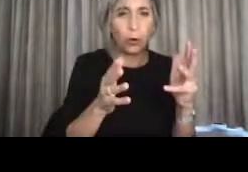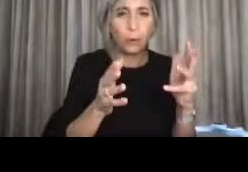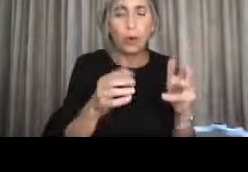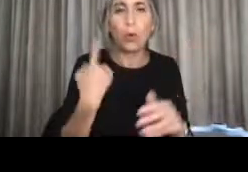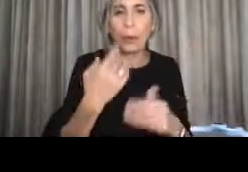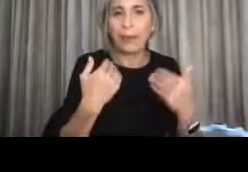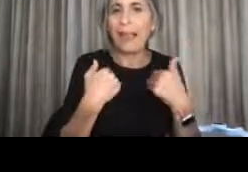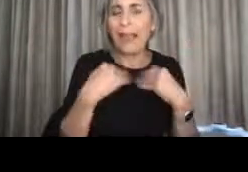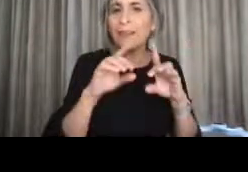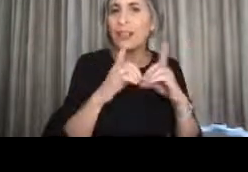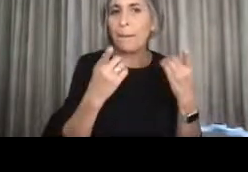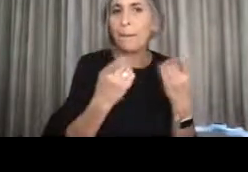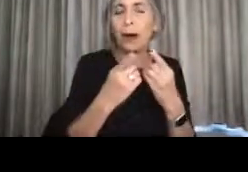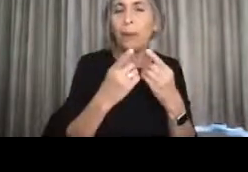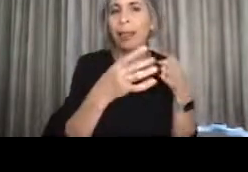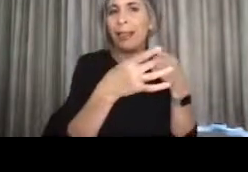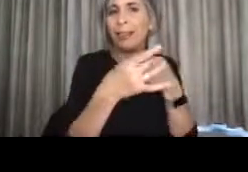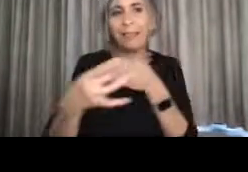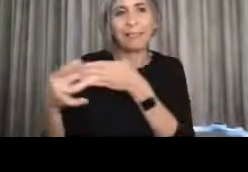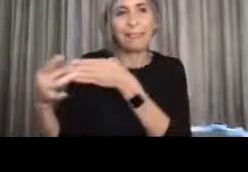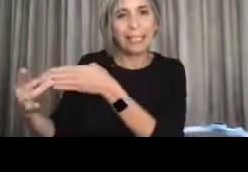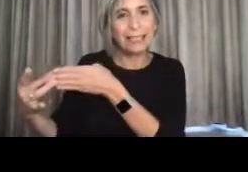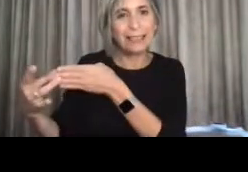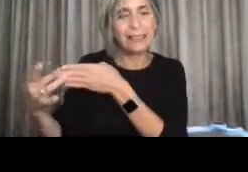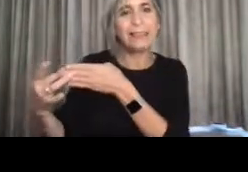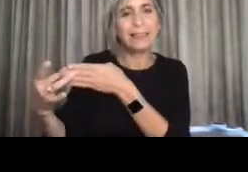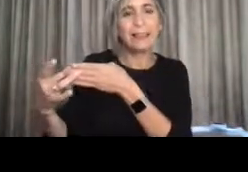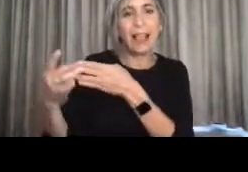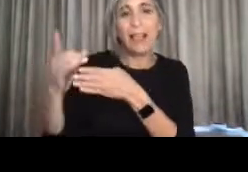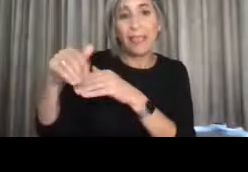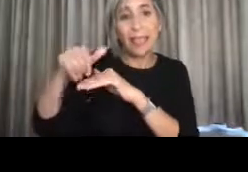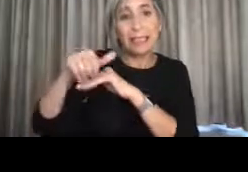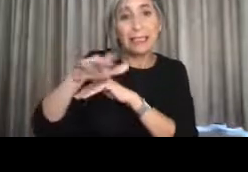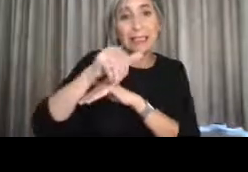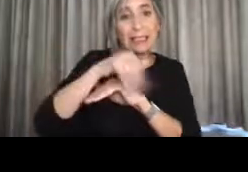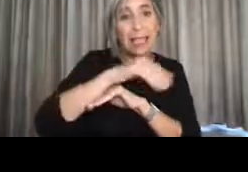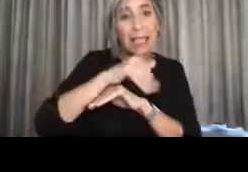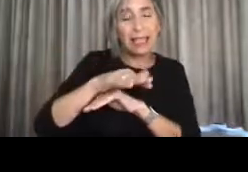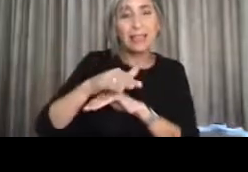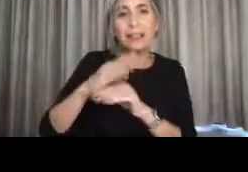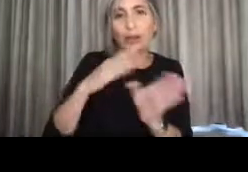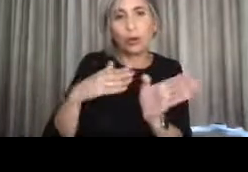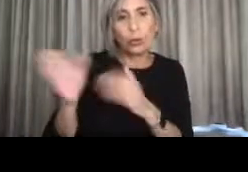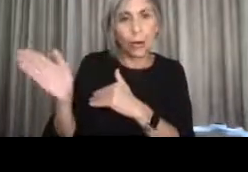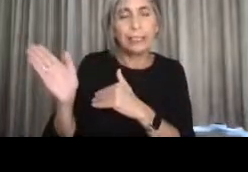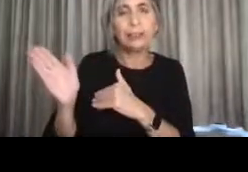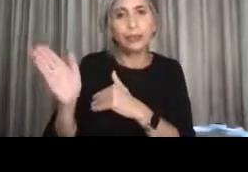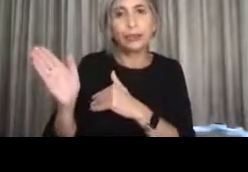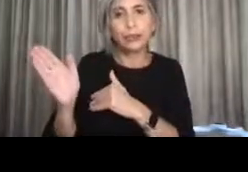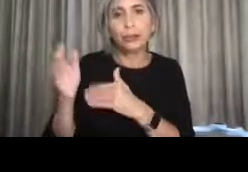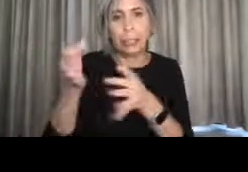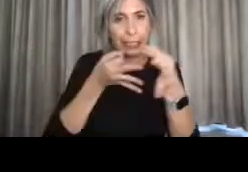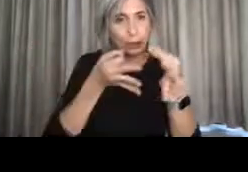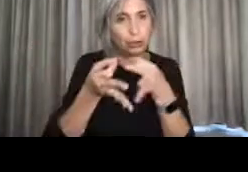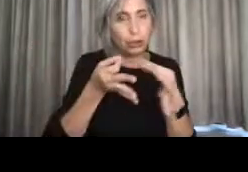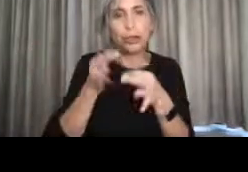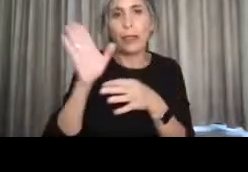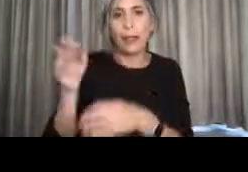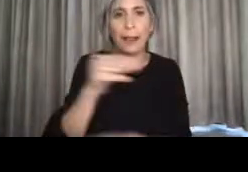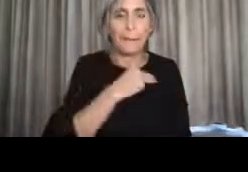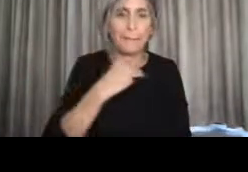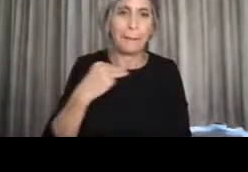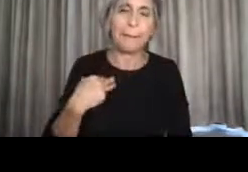the department heads, and they send out prearranged instructions to their